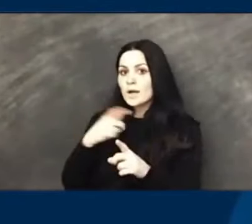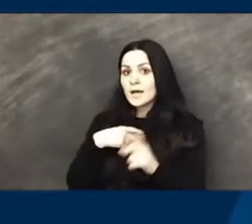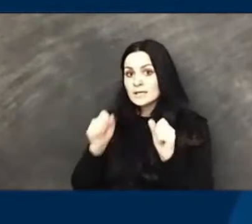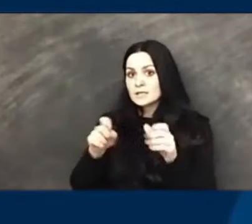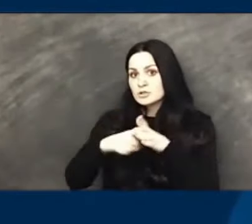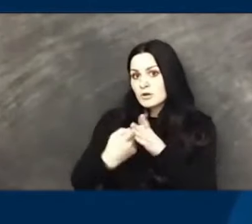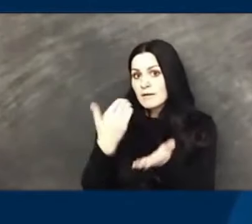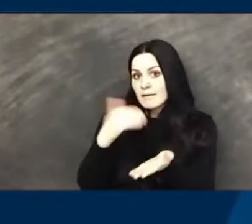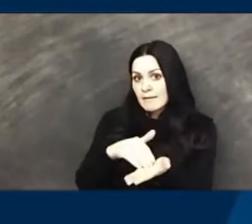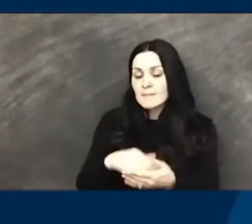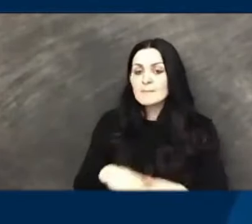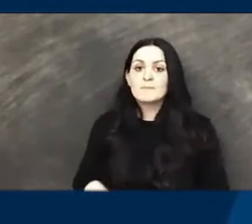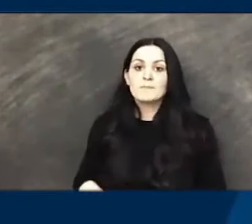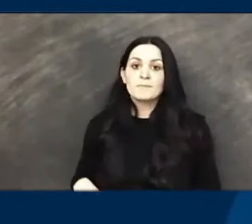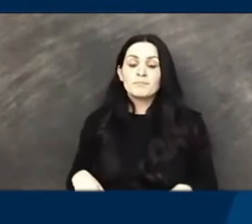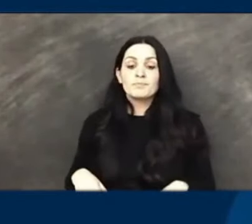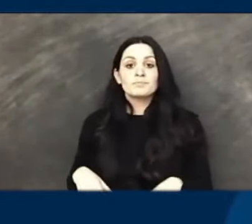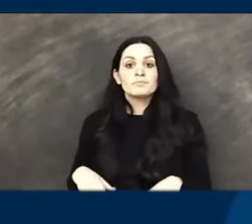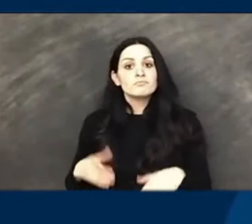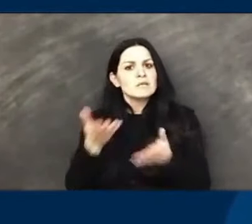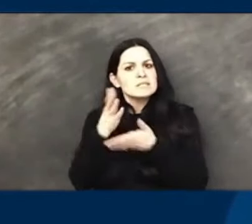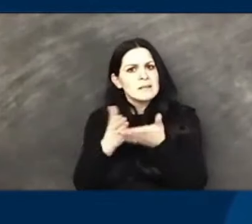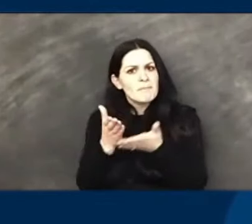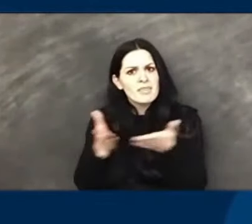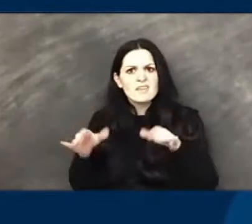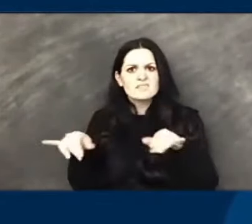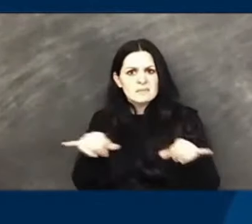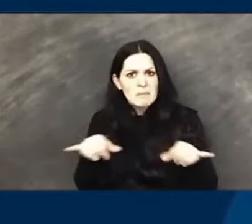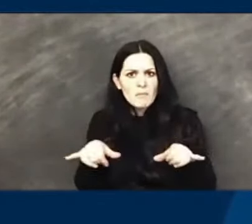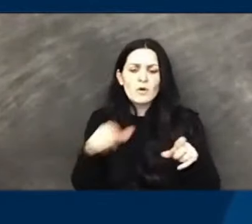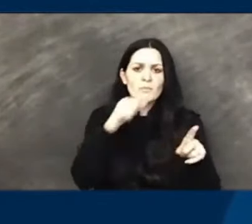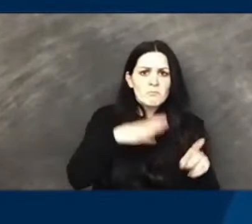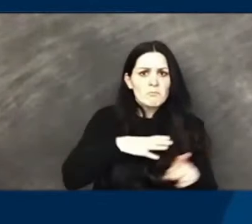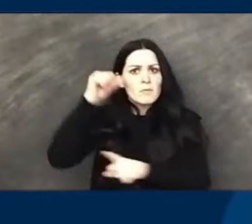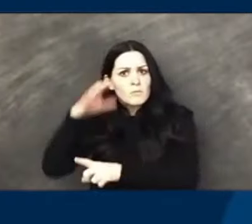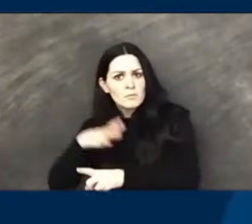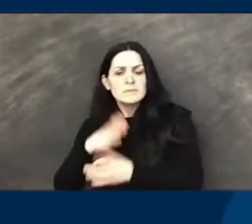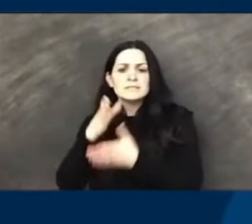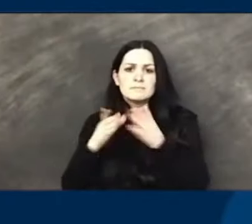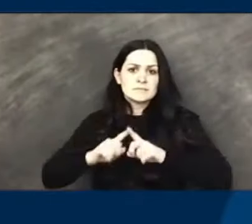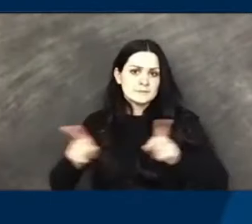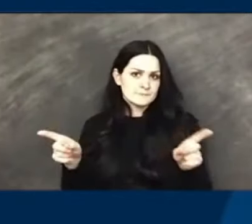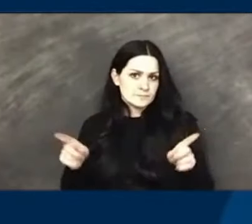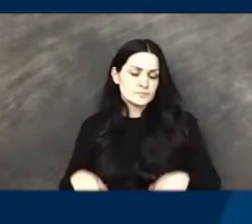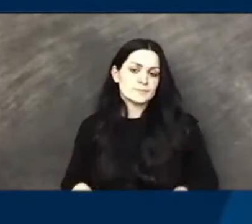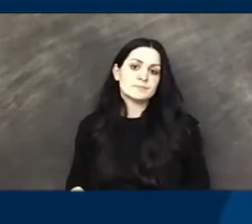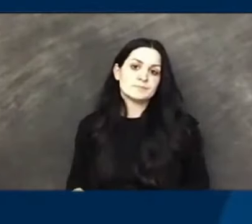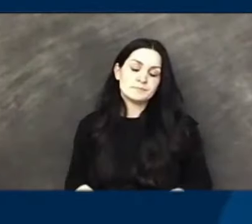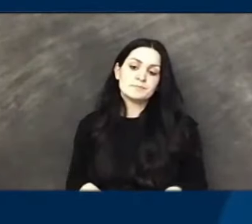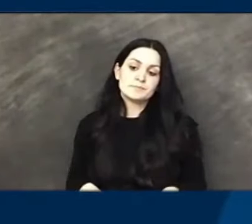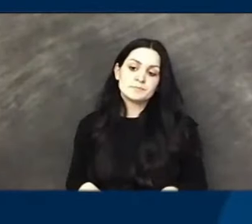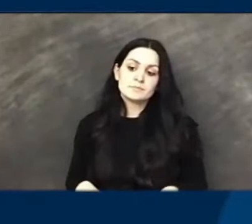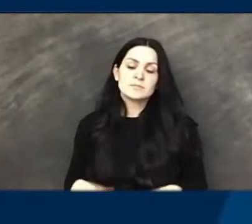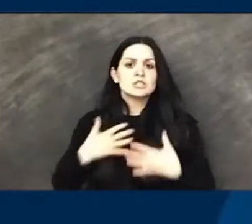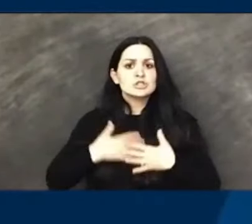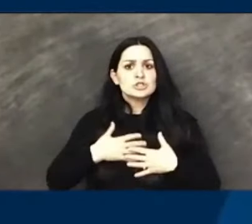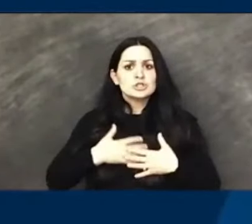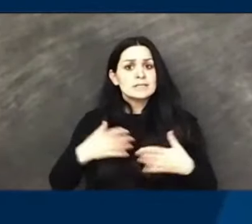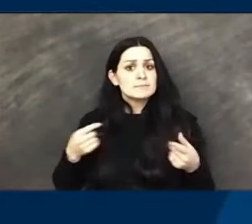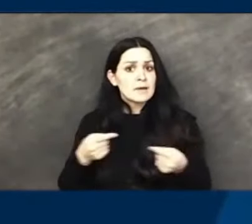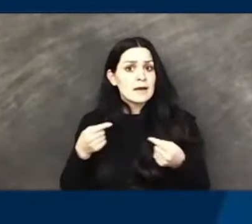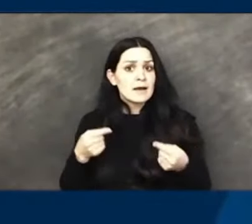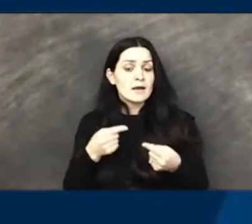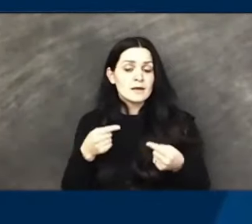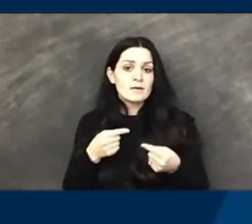are some things that are the same between men and women and some that are different. And chest pain is certainly